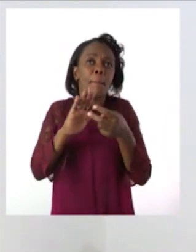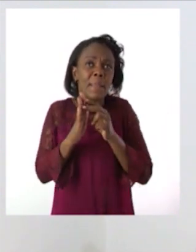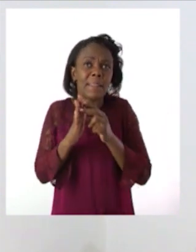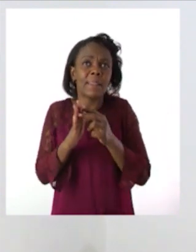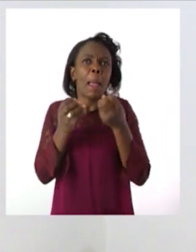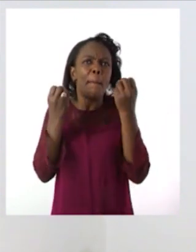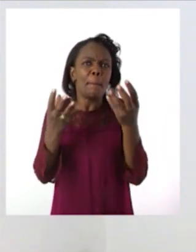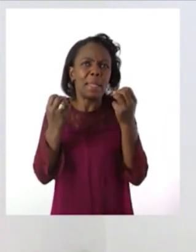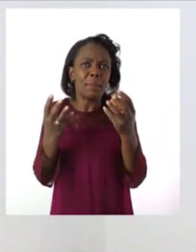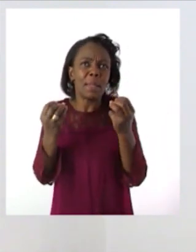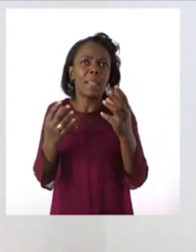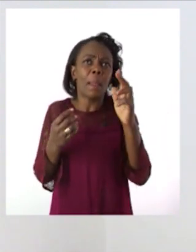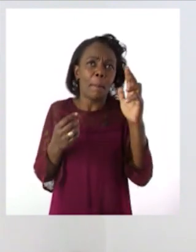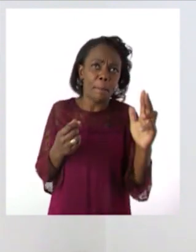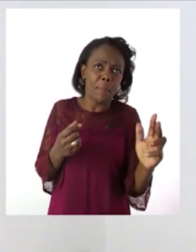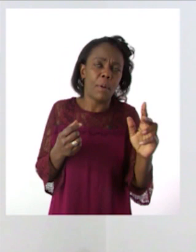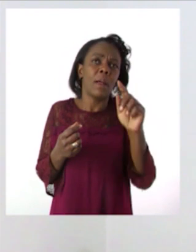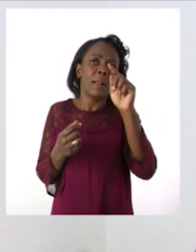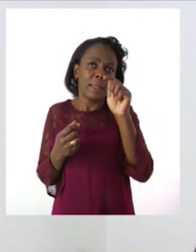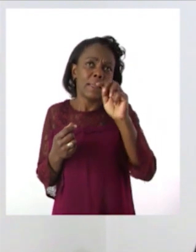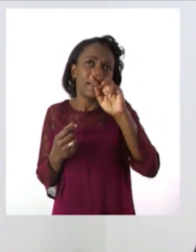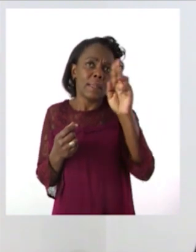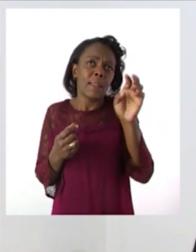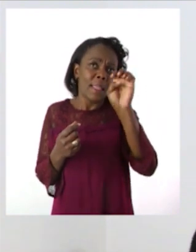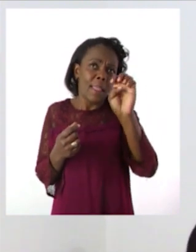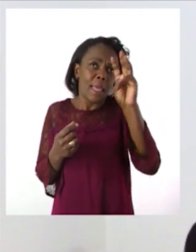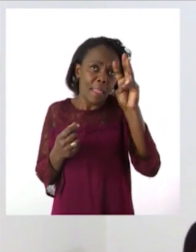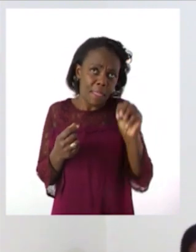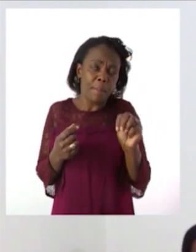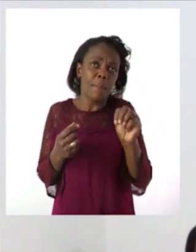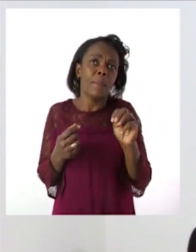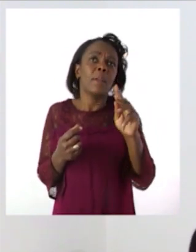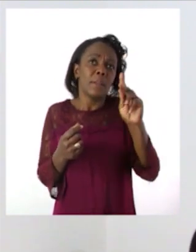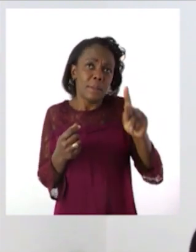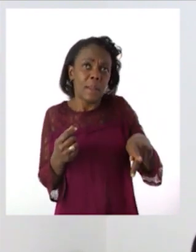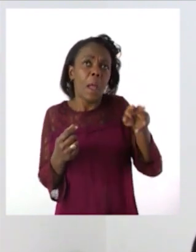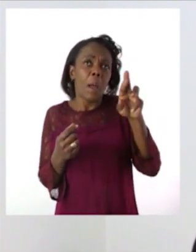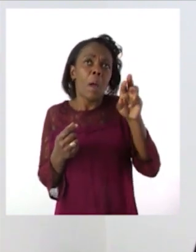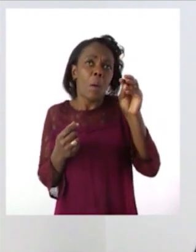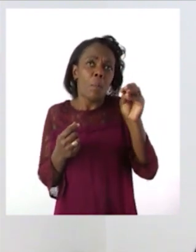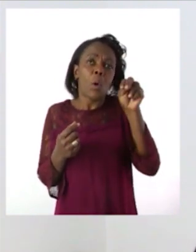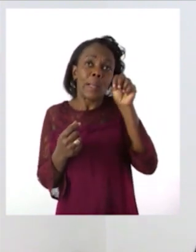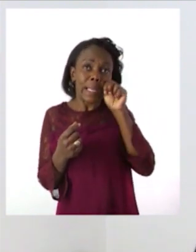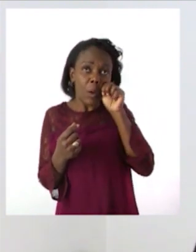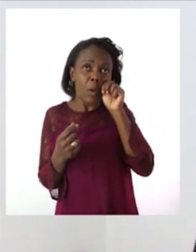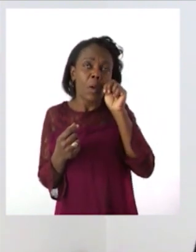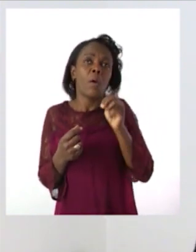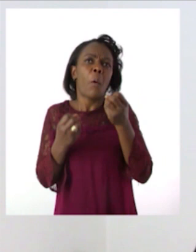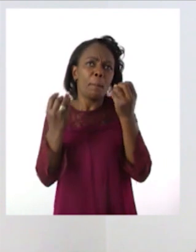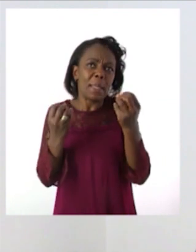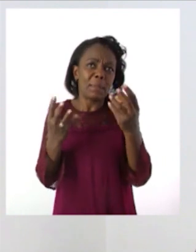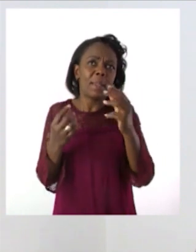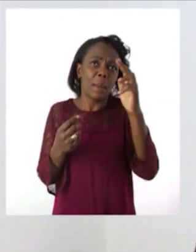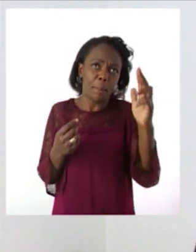with them. So them is a pronoun that is correct, that we should replace the names with. All right, now try